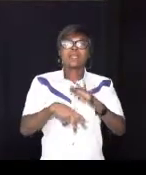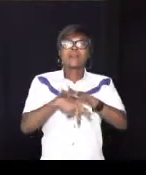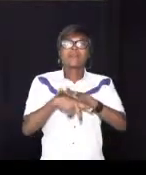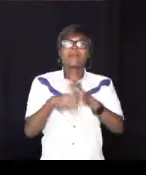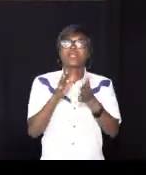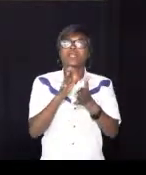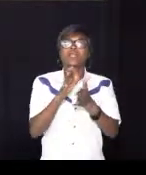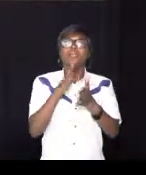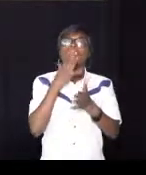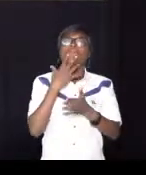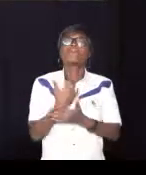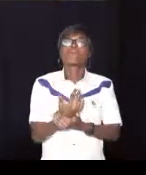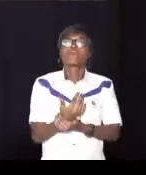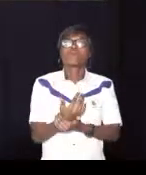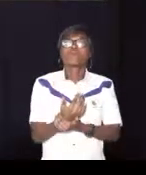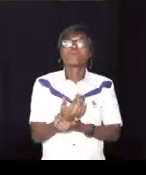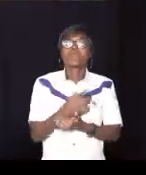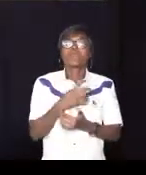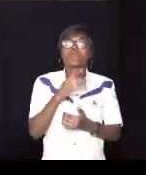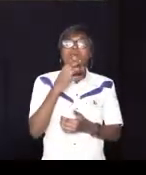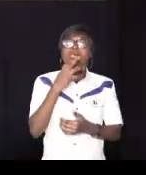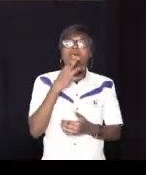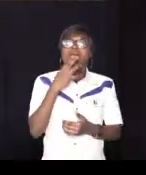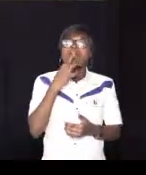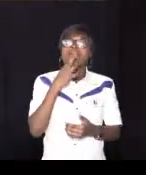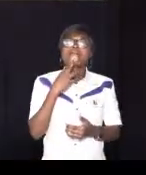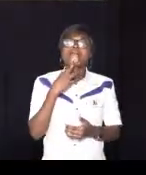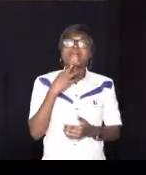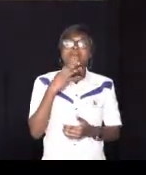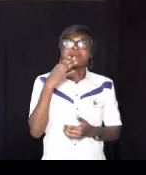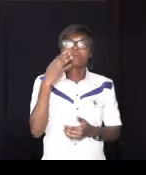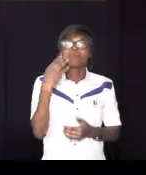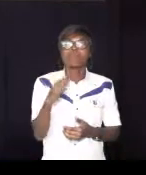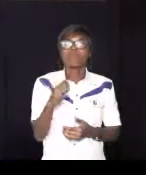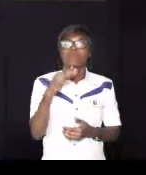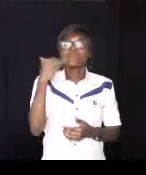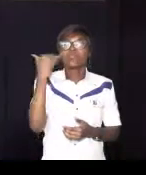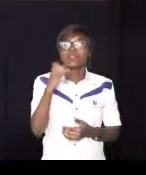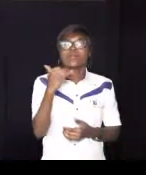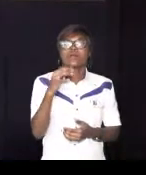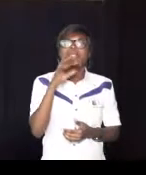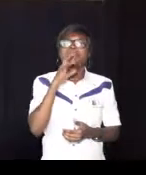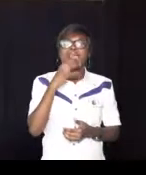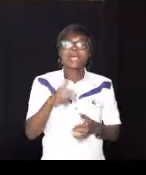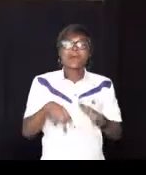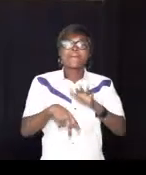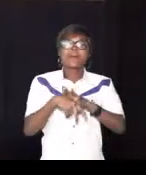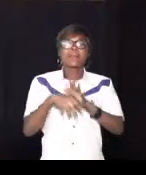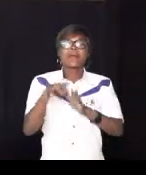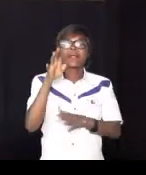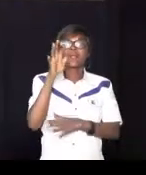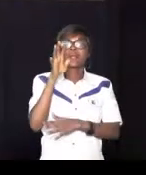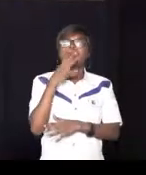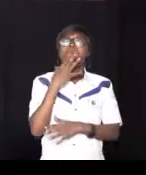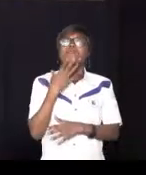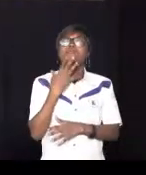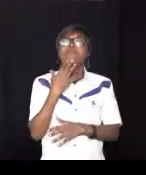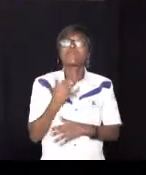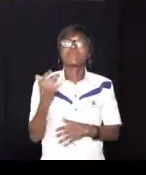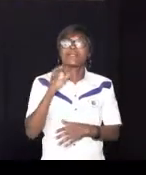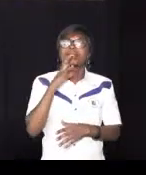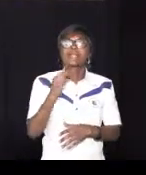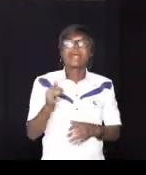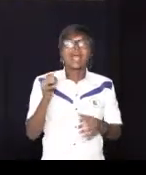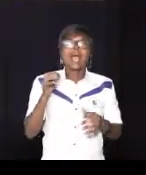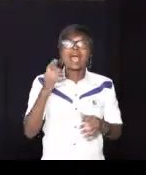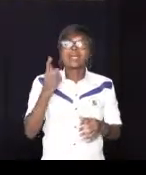the primary colors. Red, yellow, and blue. They are the primary colors. Don't forget,